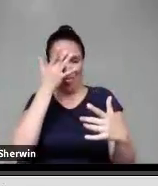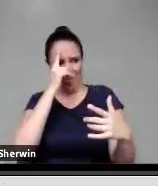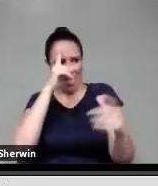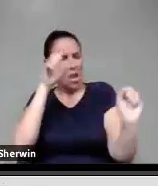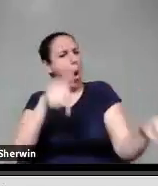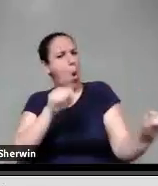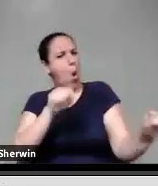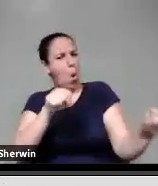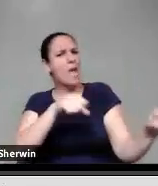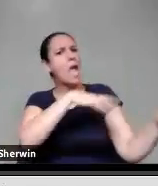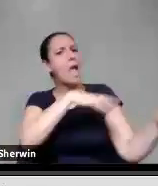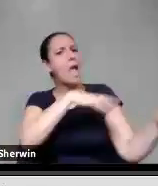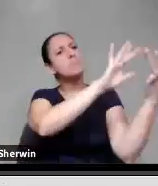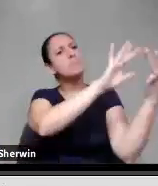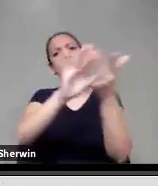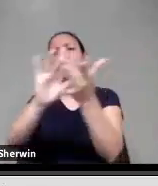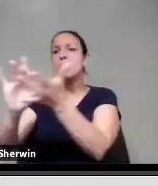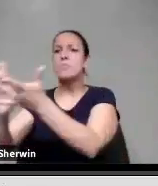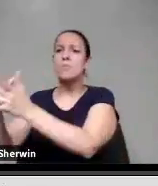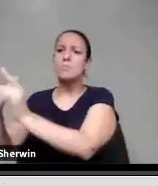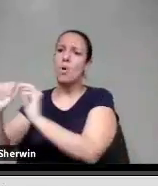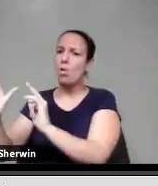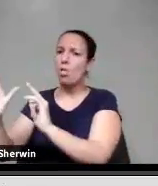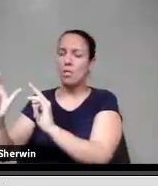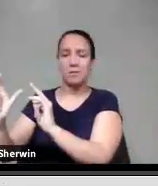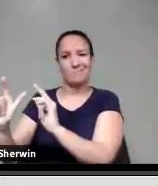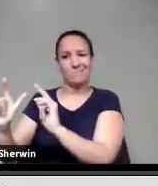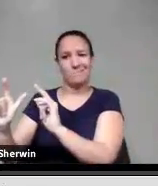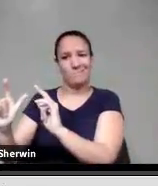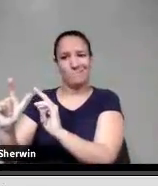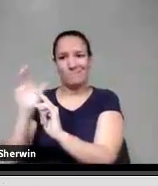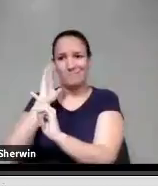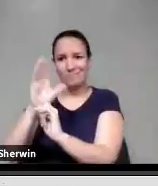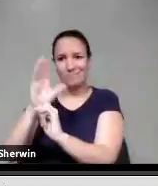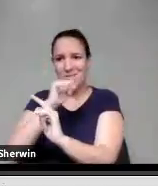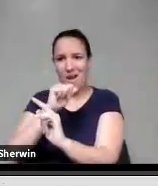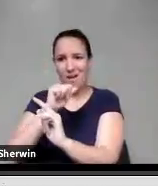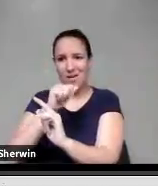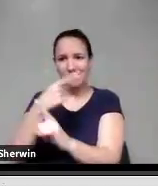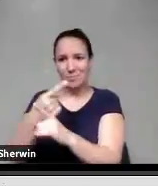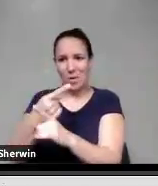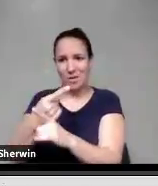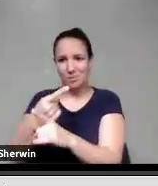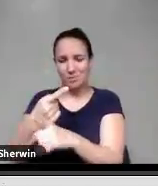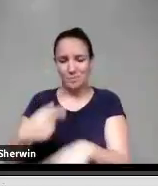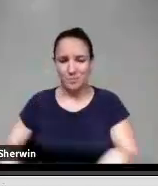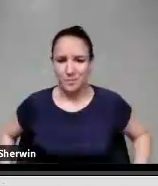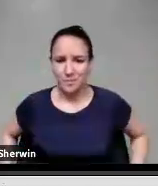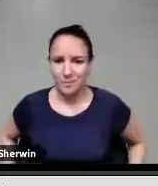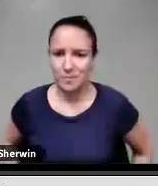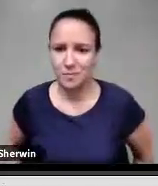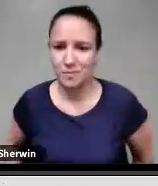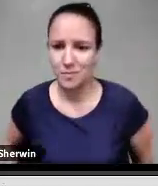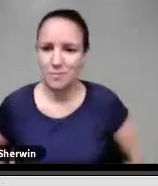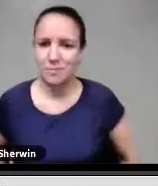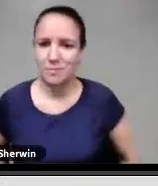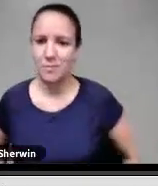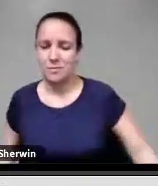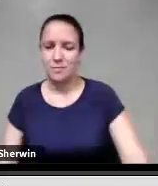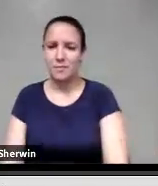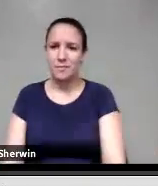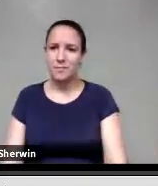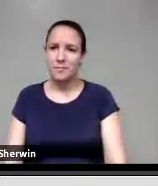different categories of any one of these and you'll be able to reach them all effectively. So that becomes an issue of trying to